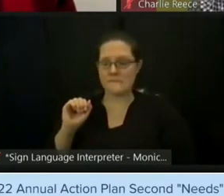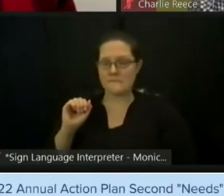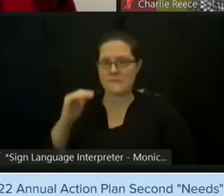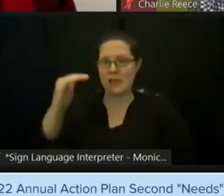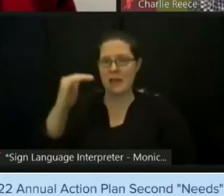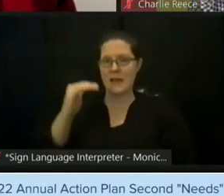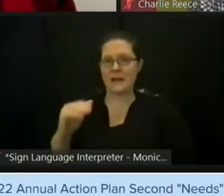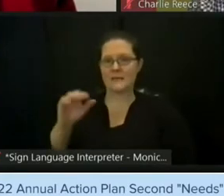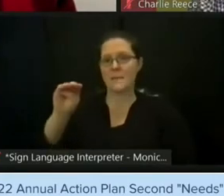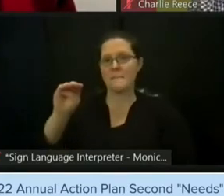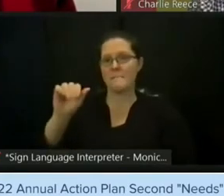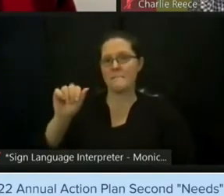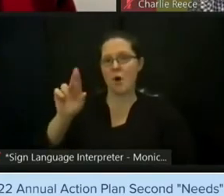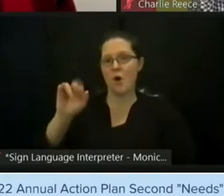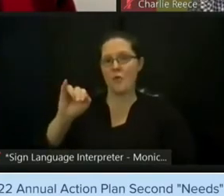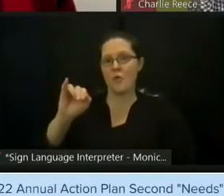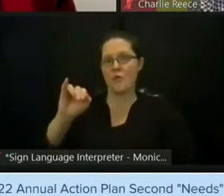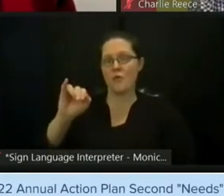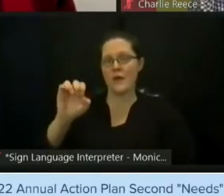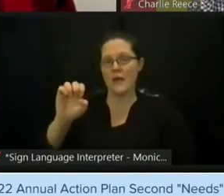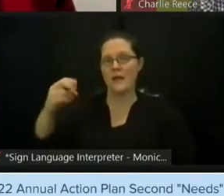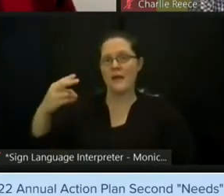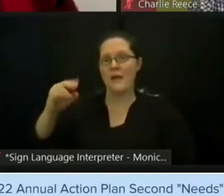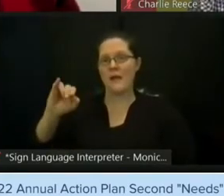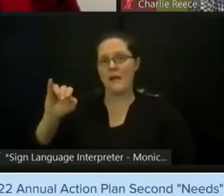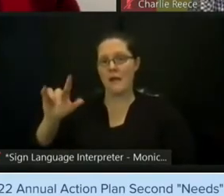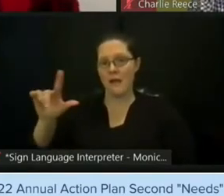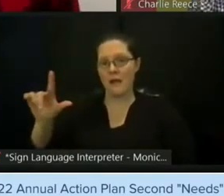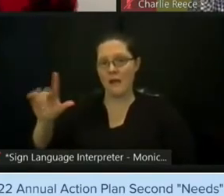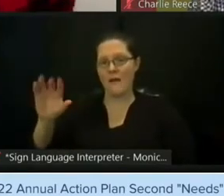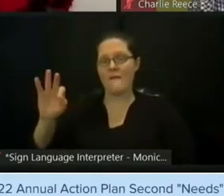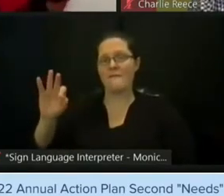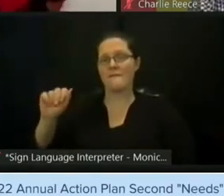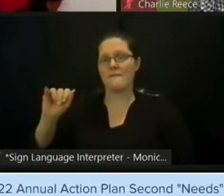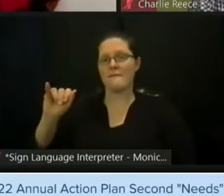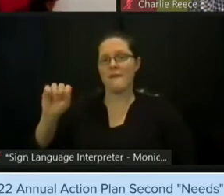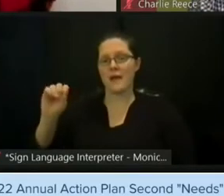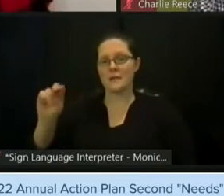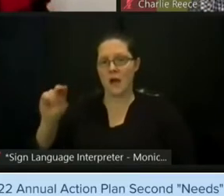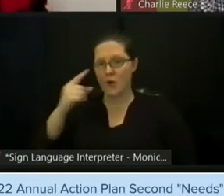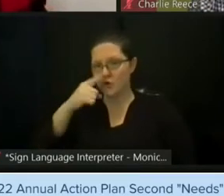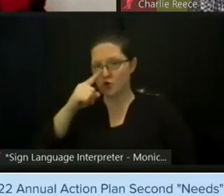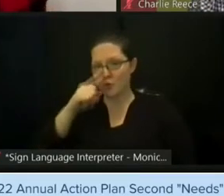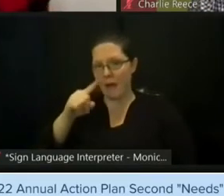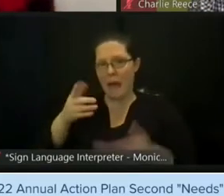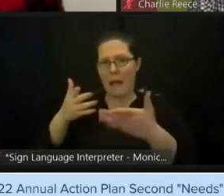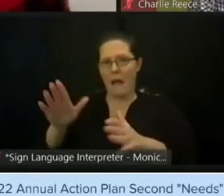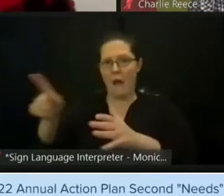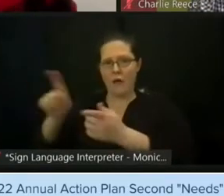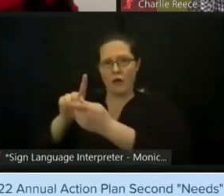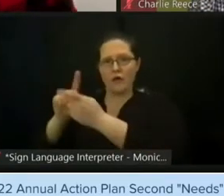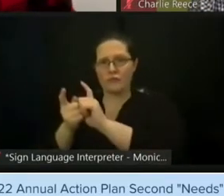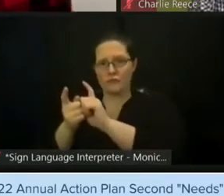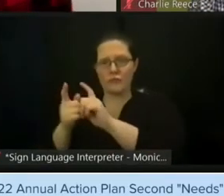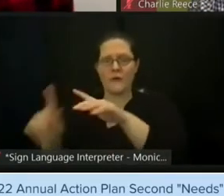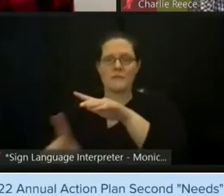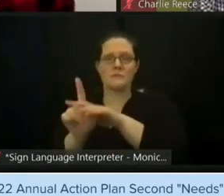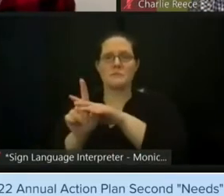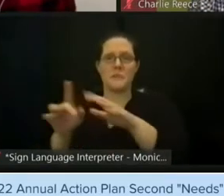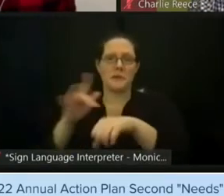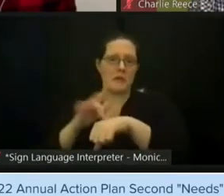Next is Marie Hill Faison, and I do see Ms. Faison here. Madam Clerk, can you please make Ms. Faison available to be